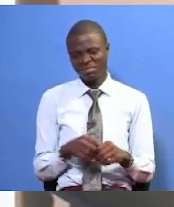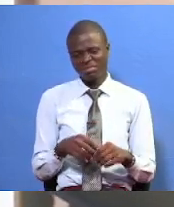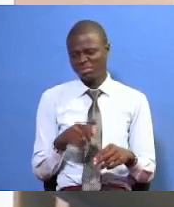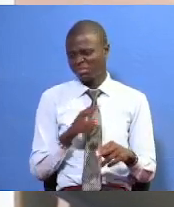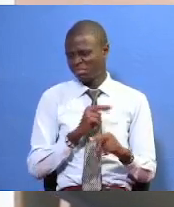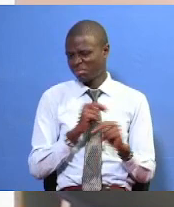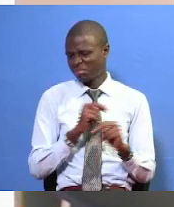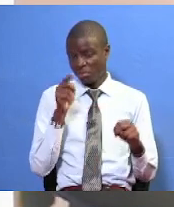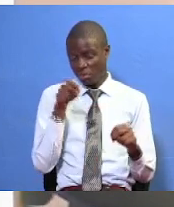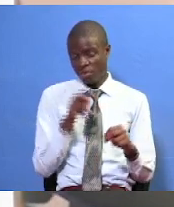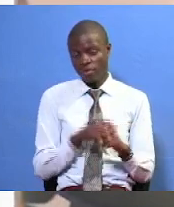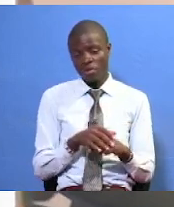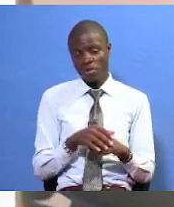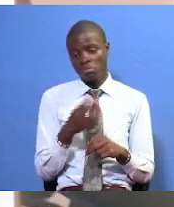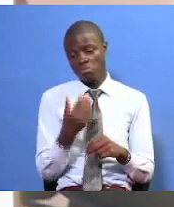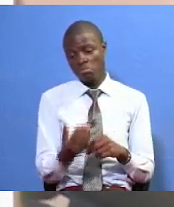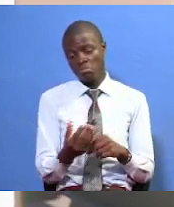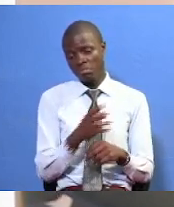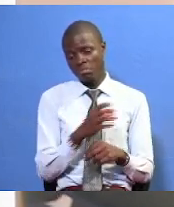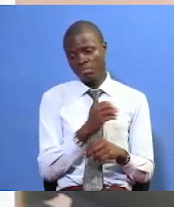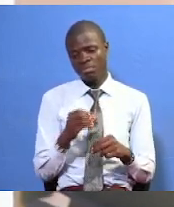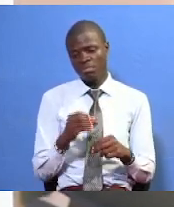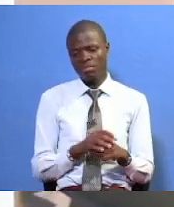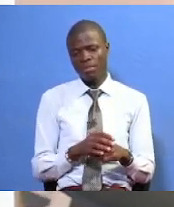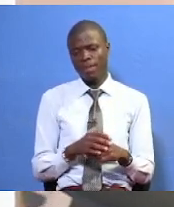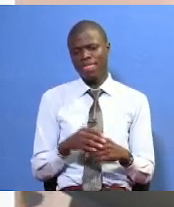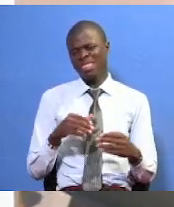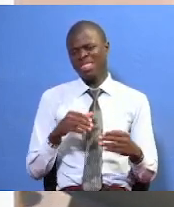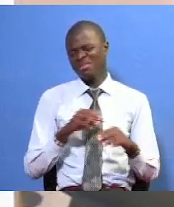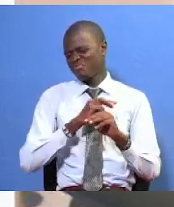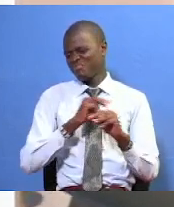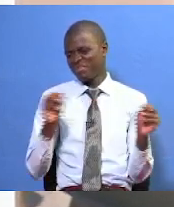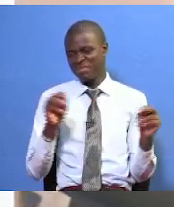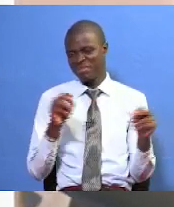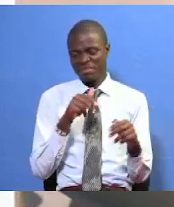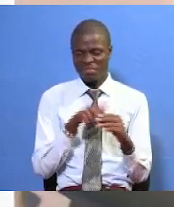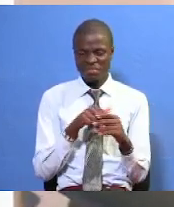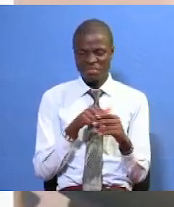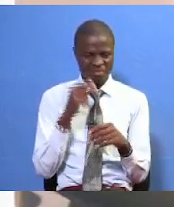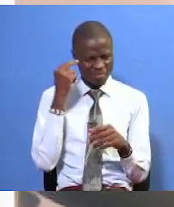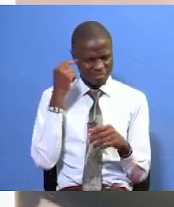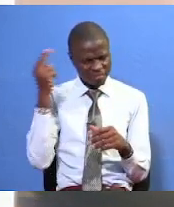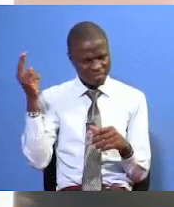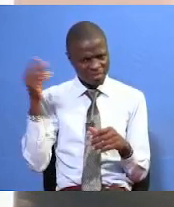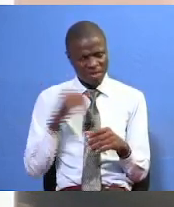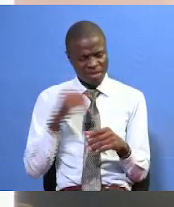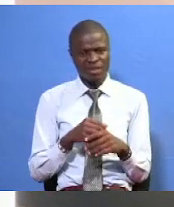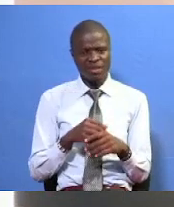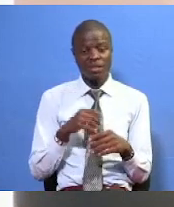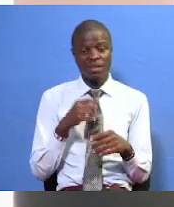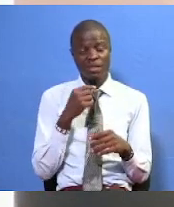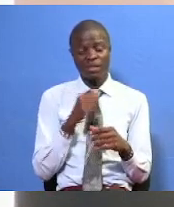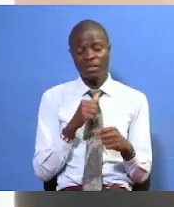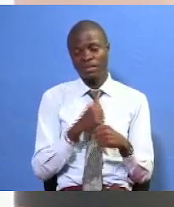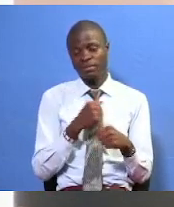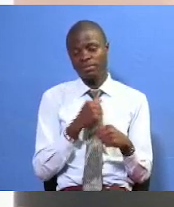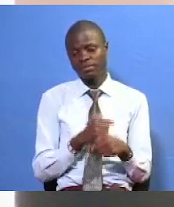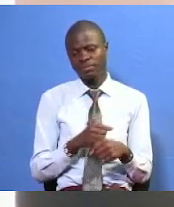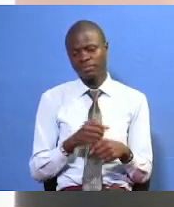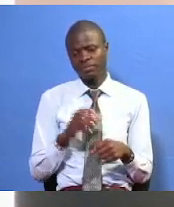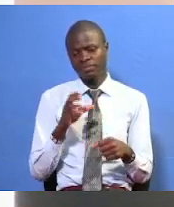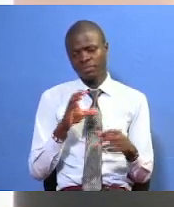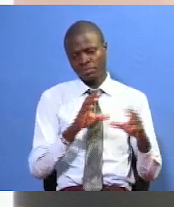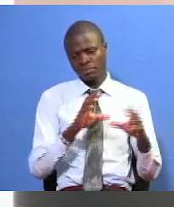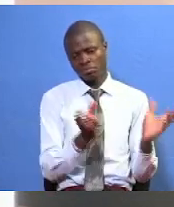and restless students. Without sheer willpower, a sense of purpose, the patience to listen to and heed to counsel